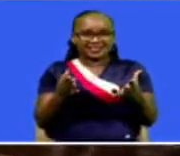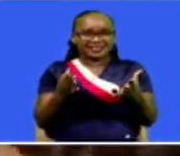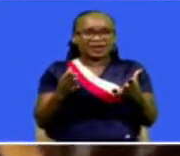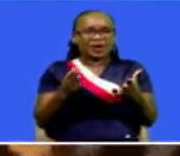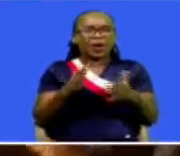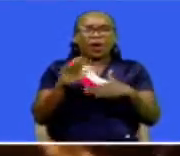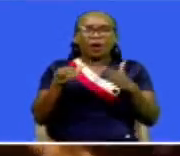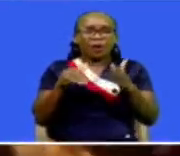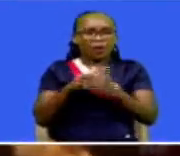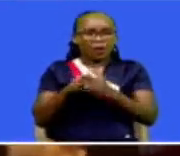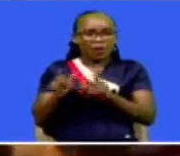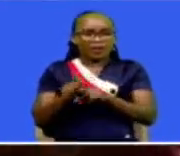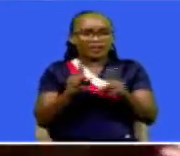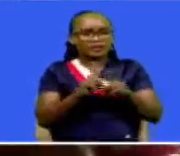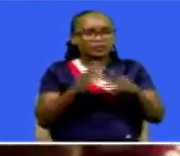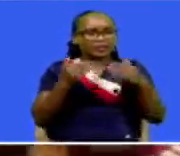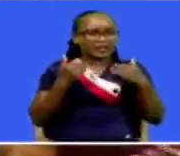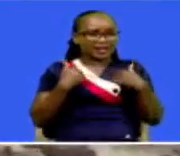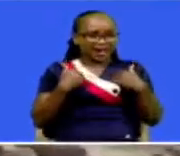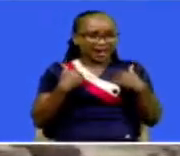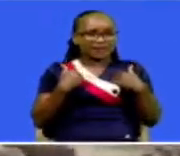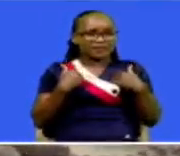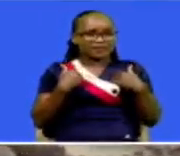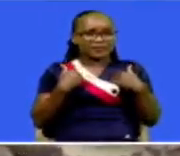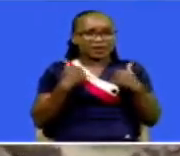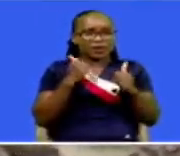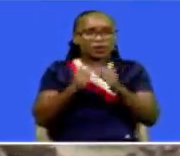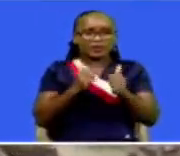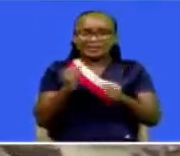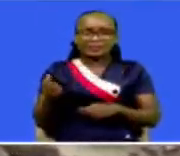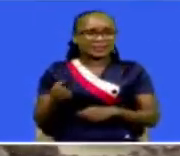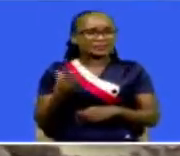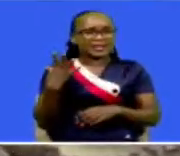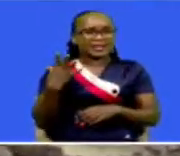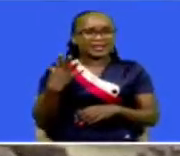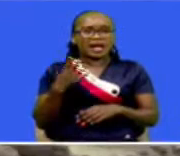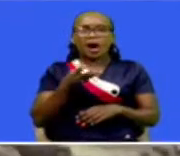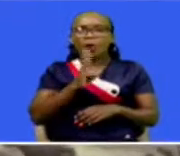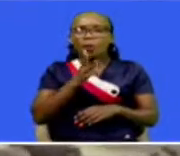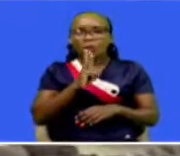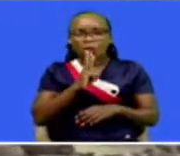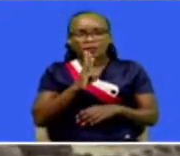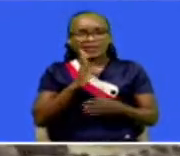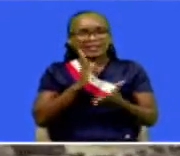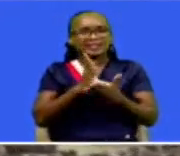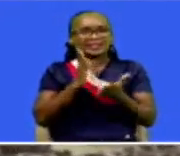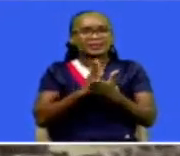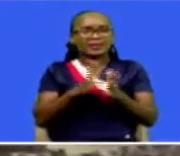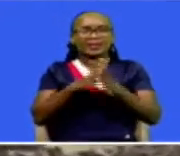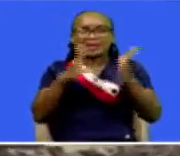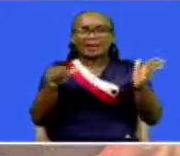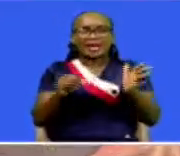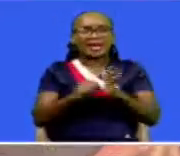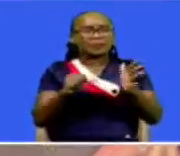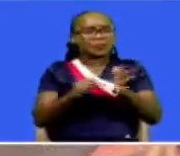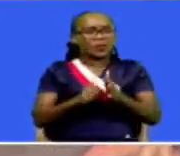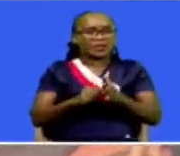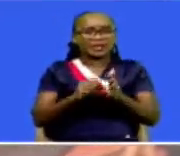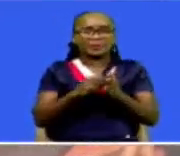spared. All the hotels here serve black tea, which is quite expensive. Water is the main driver of the high cost.